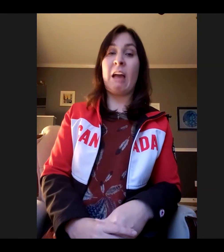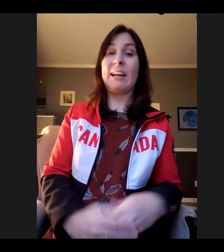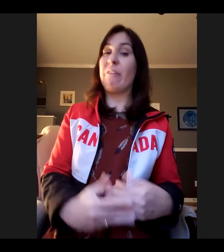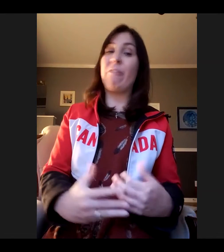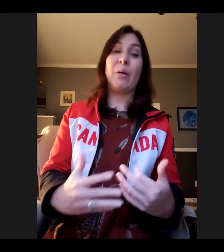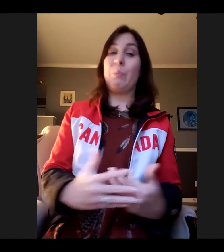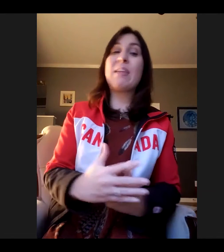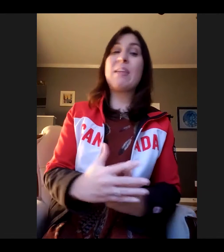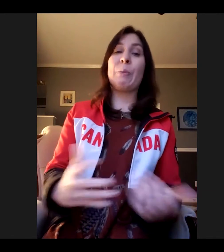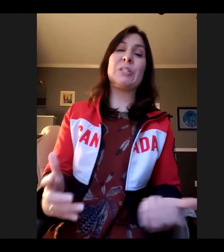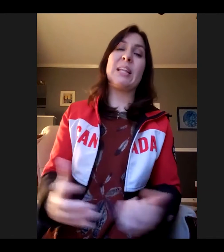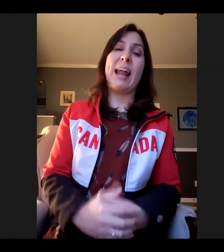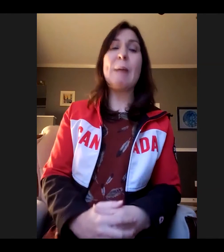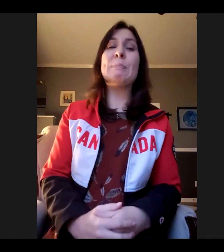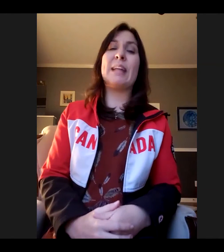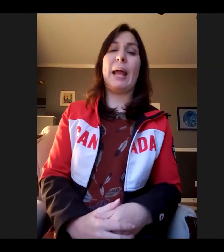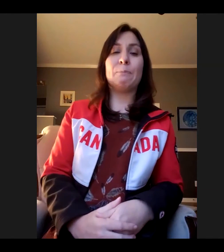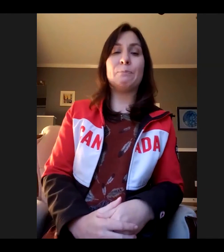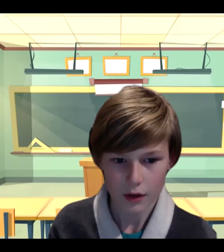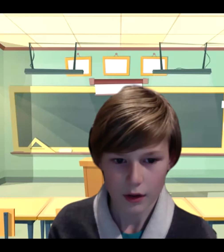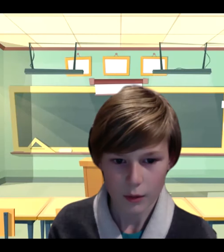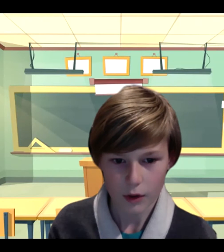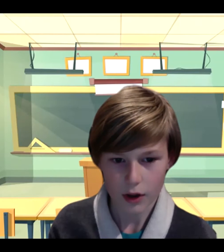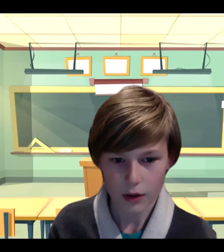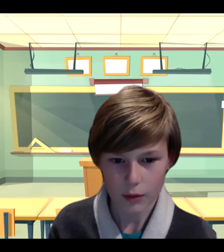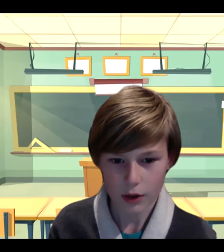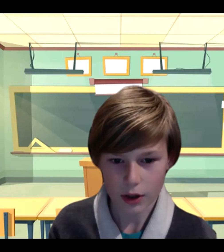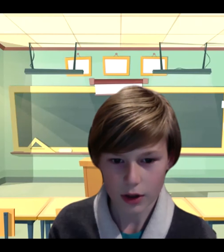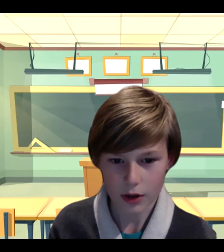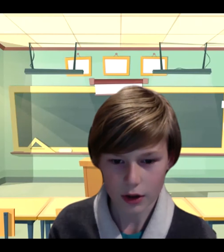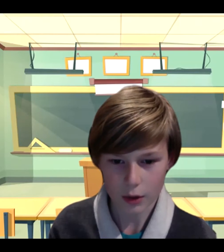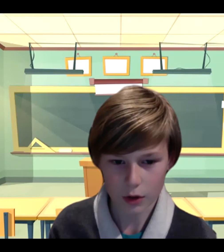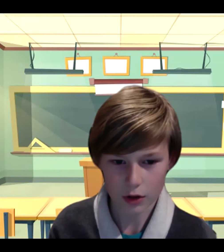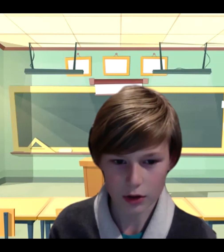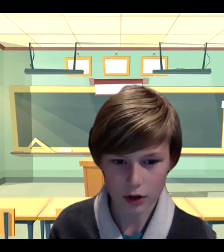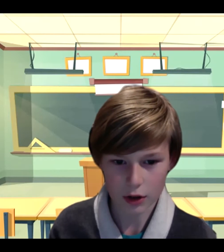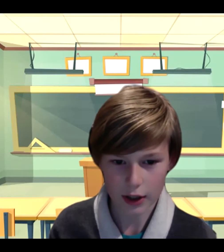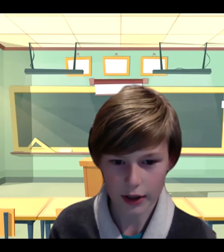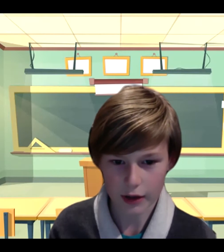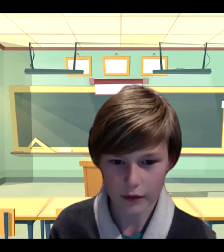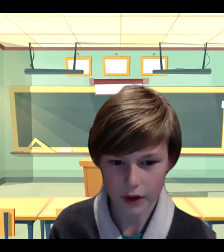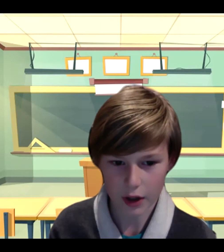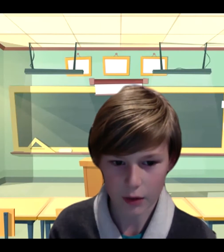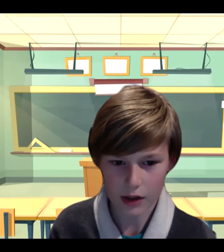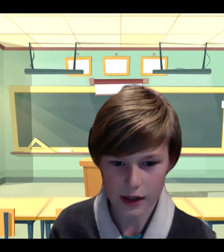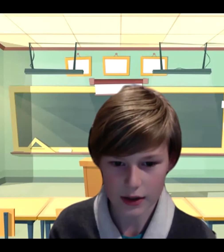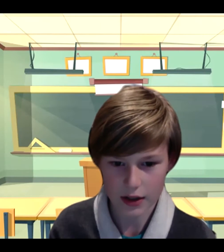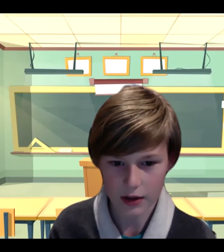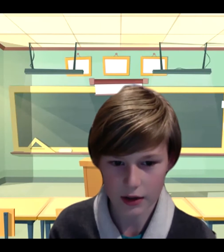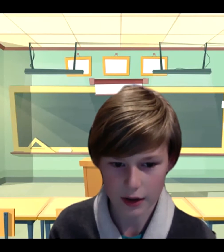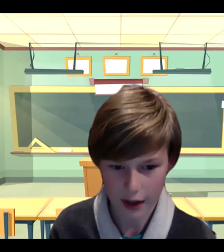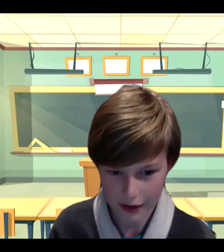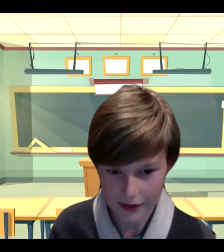kind of be the person that I am today. What would your world look like if there was